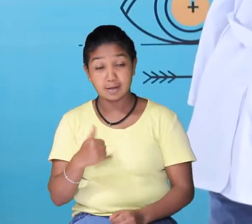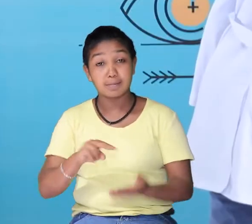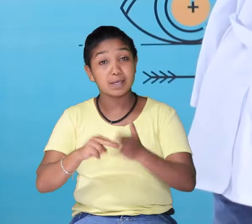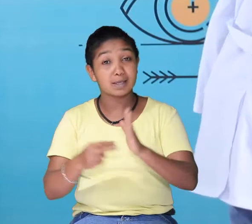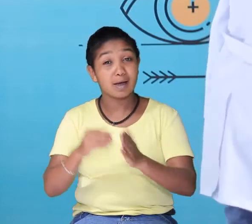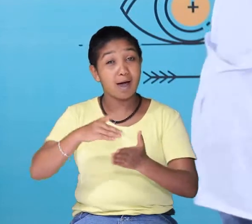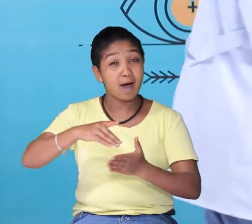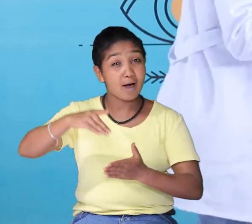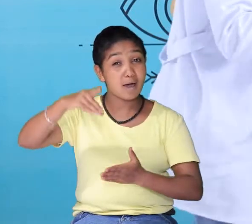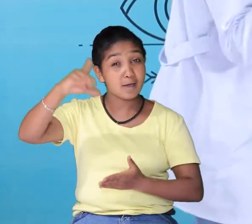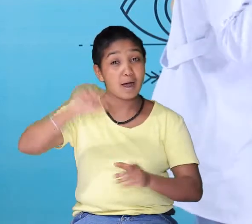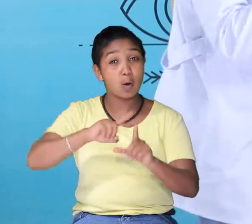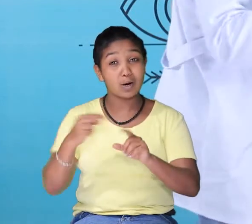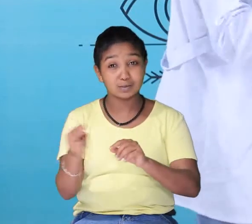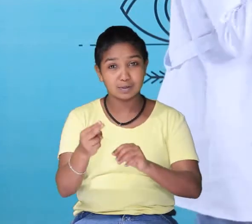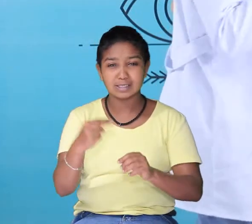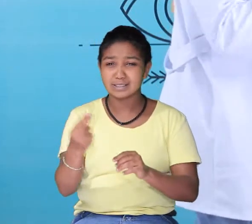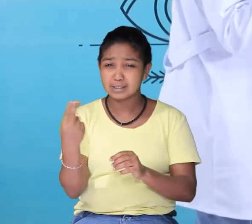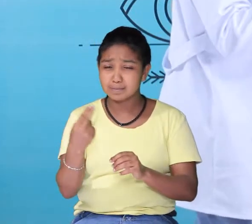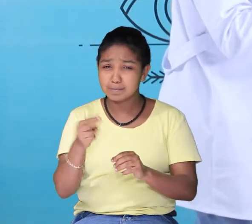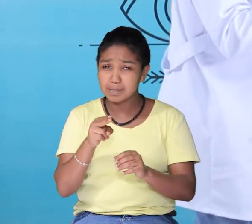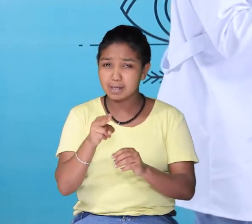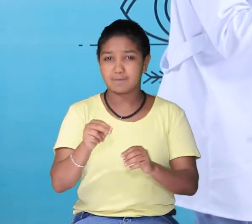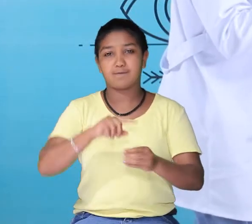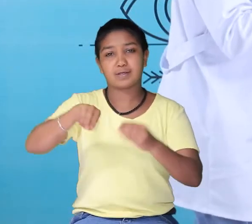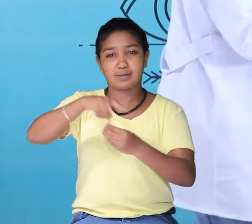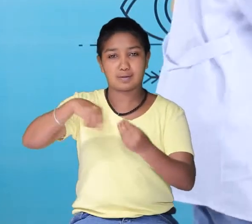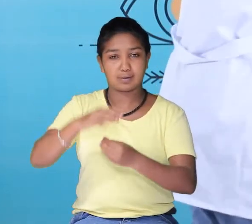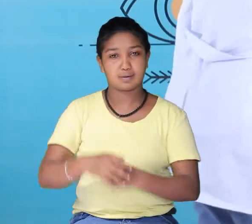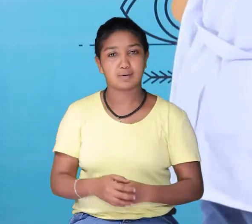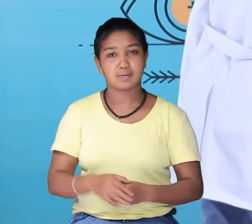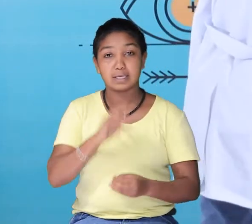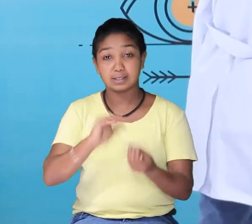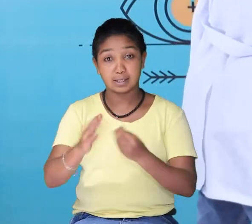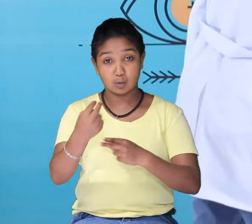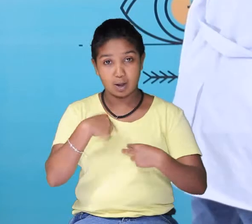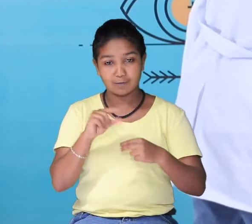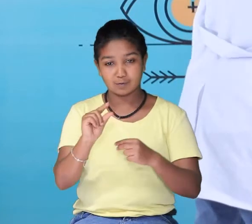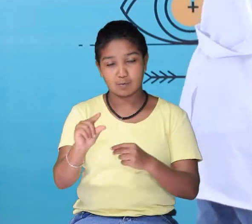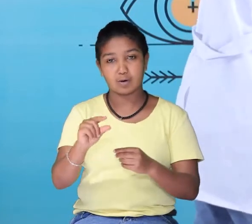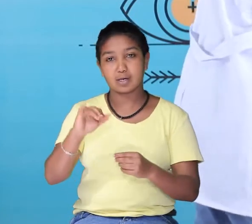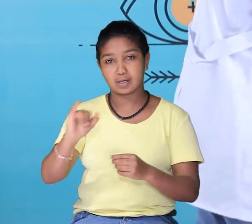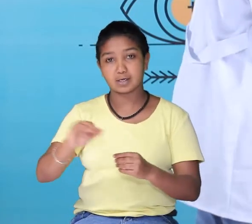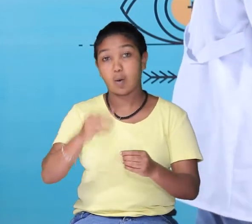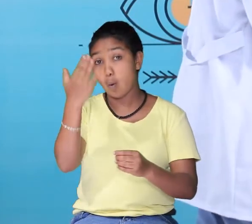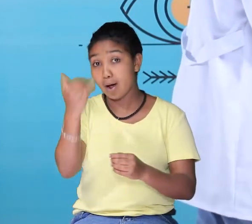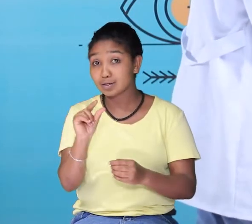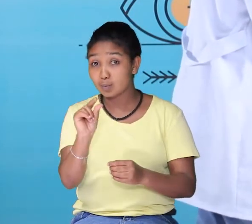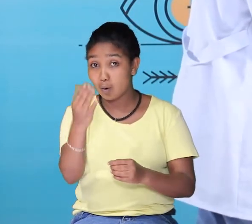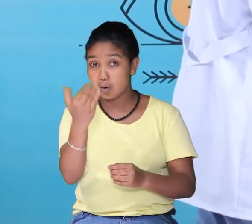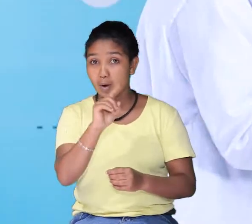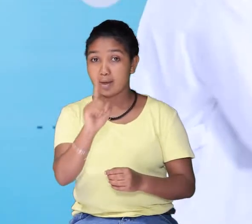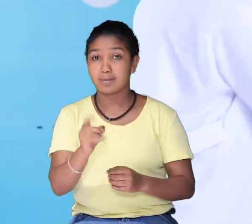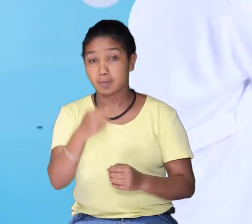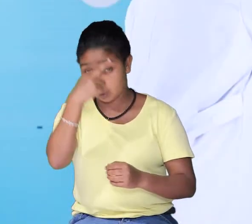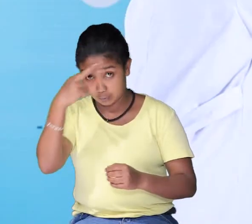meaning a higher angular speed, so that she spins faster. Okay, in this case we have a smaller moment of inertia. Why smaller moment of